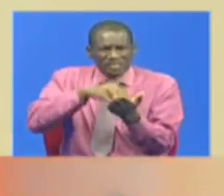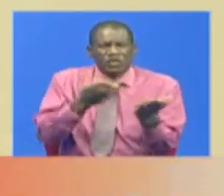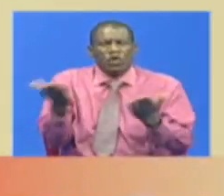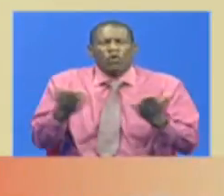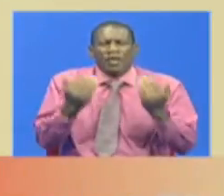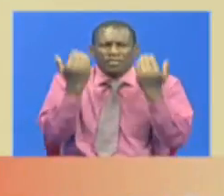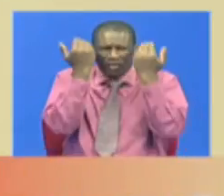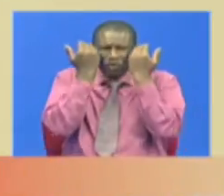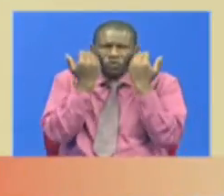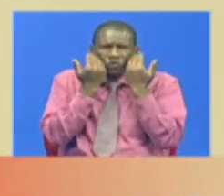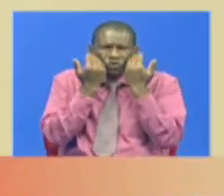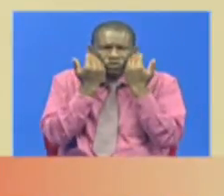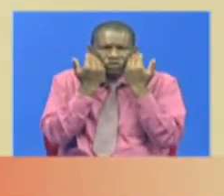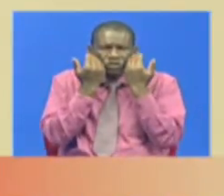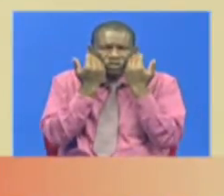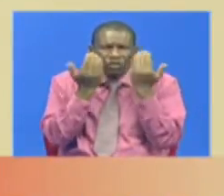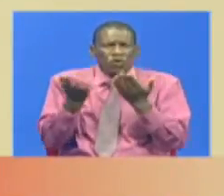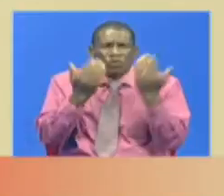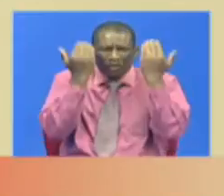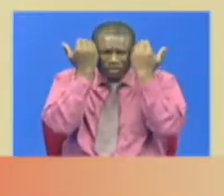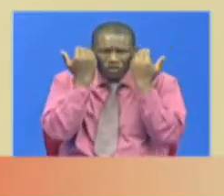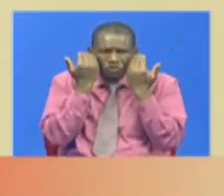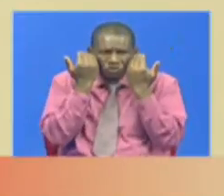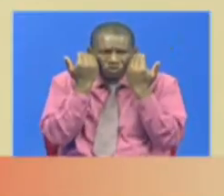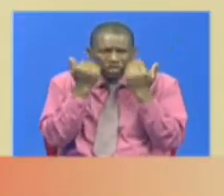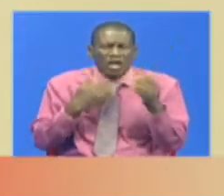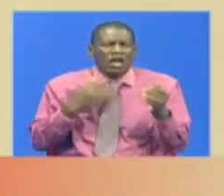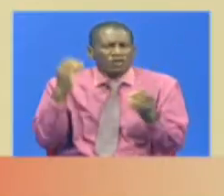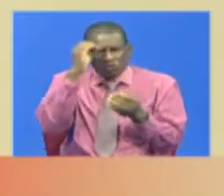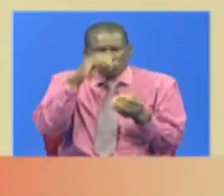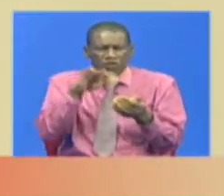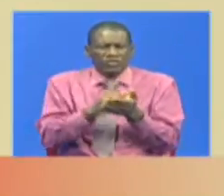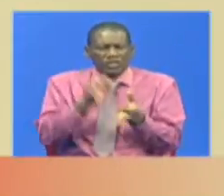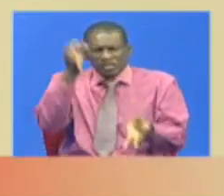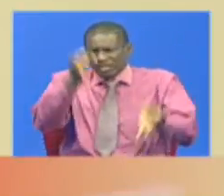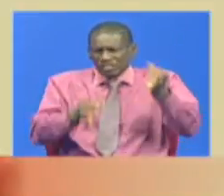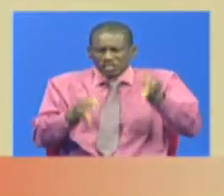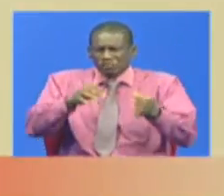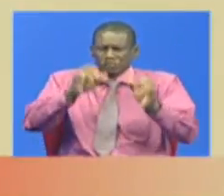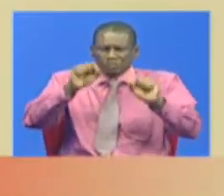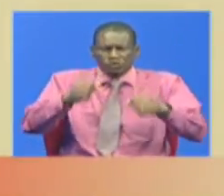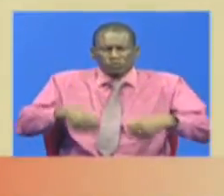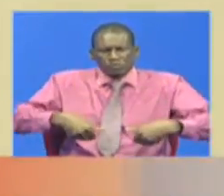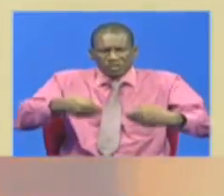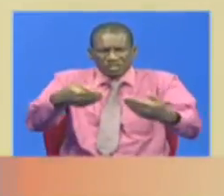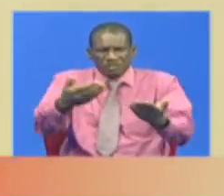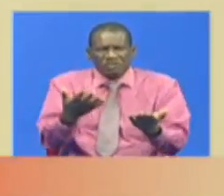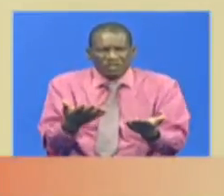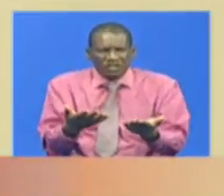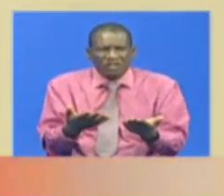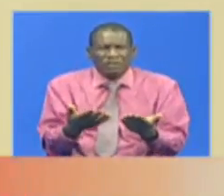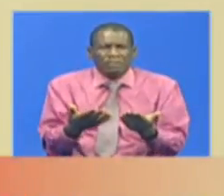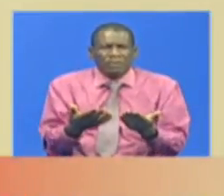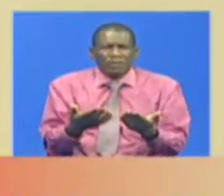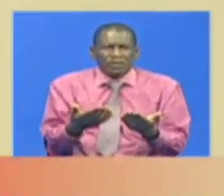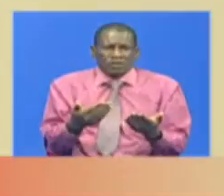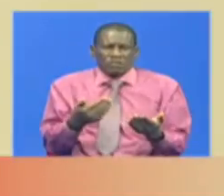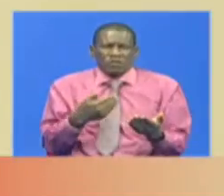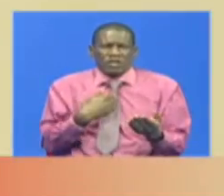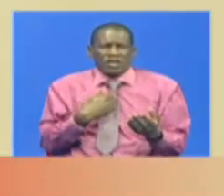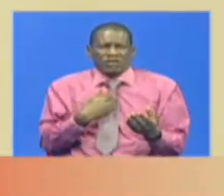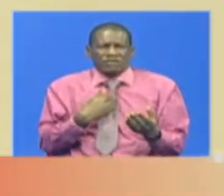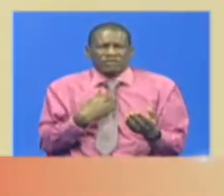court is of the opinion that the sentence likely to be meted out is below